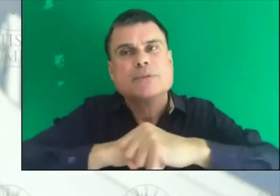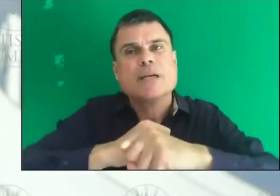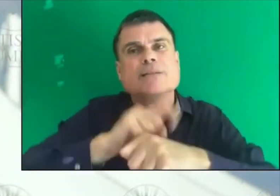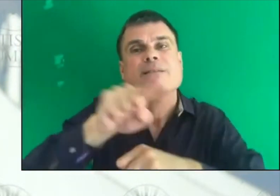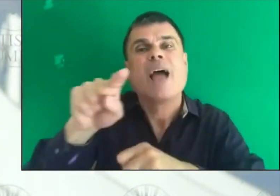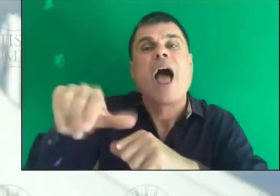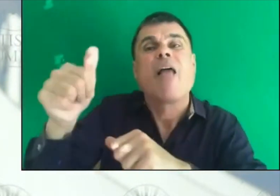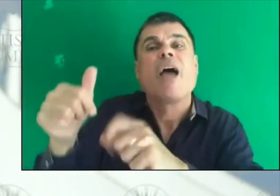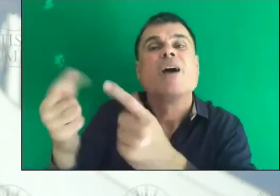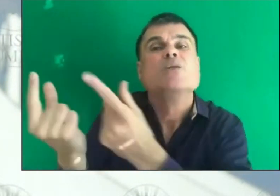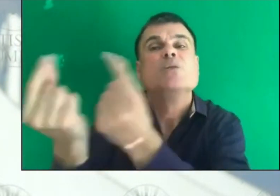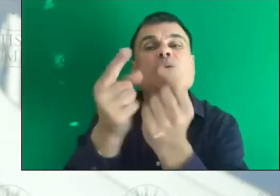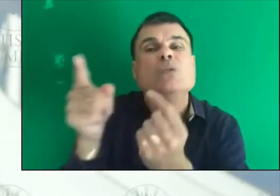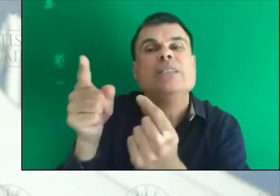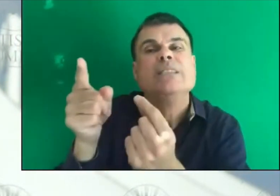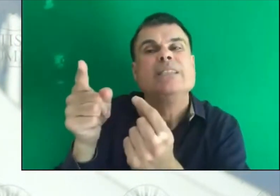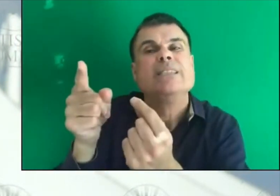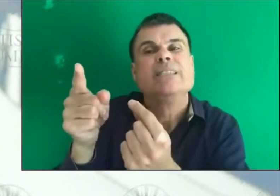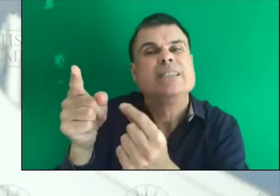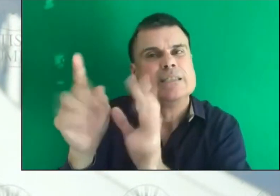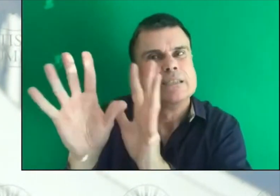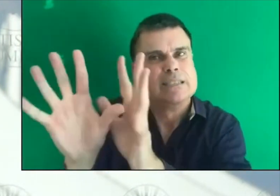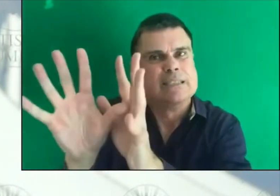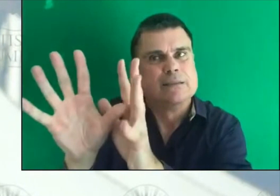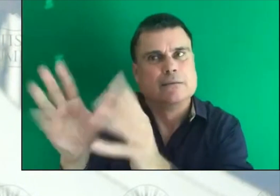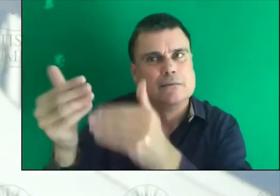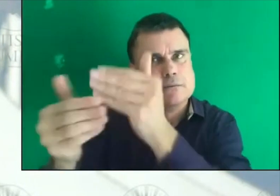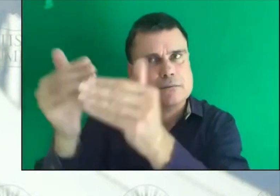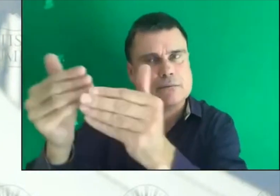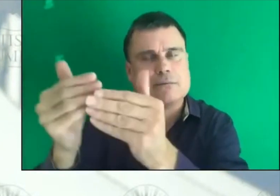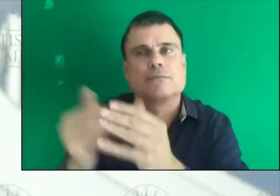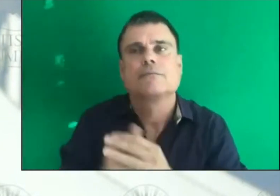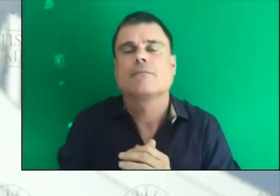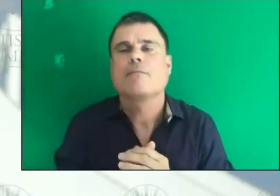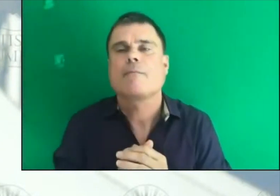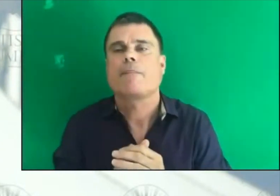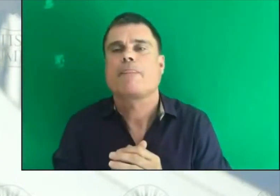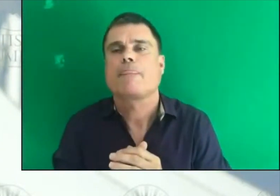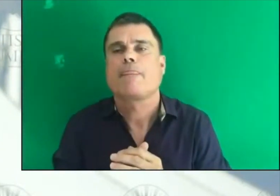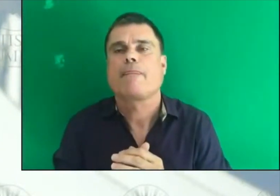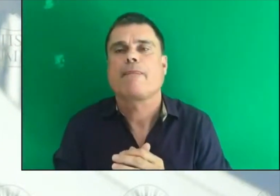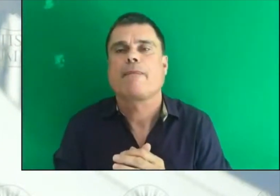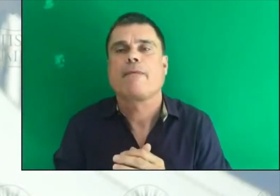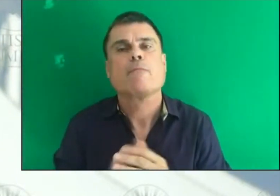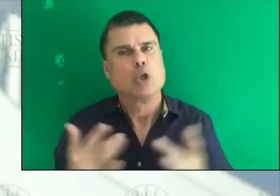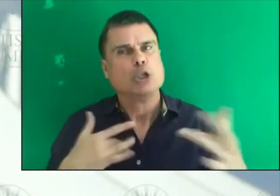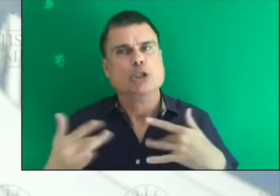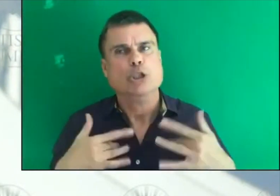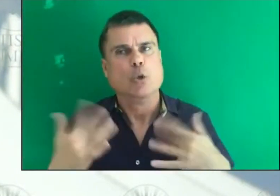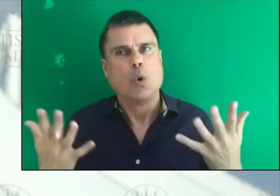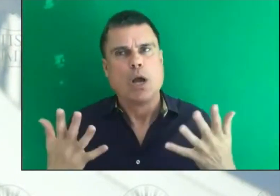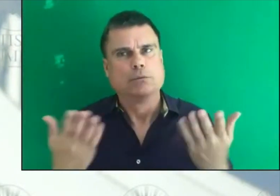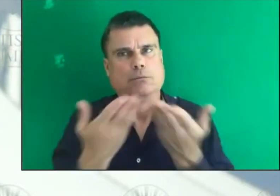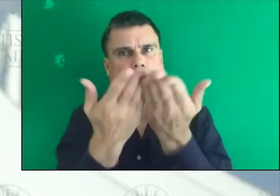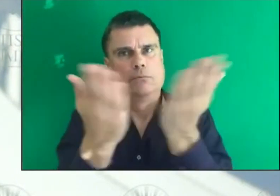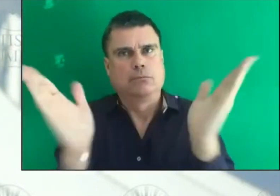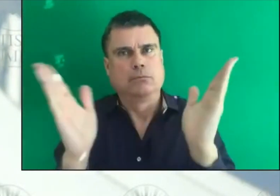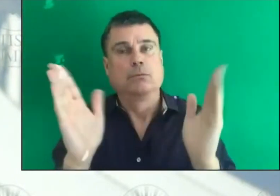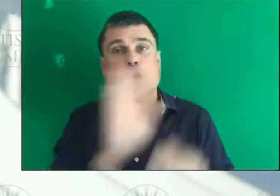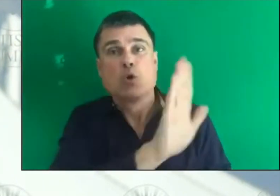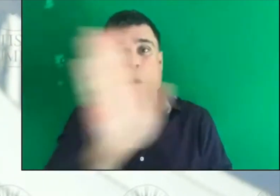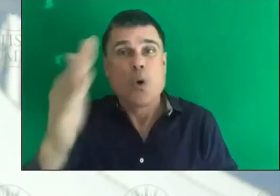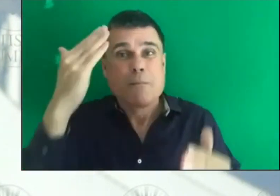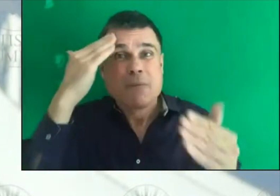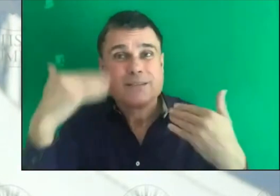you're describing, and provide them with support at this time. We know, and one of the reasons we're taking the kinds of actions that are